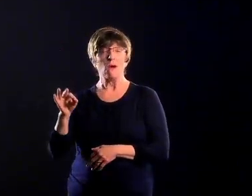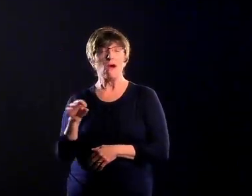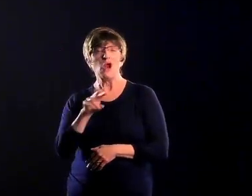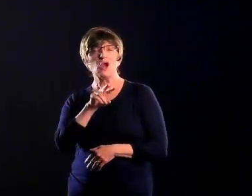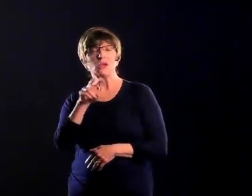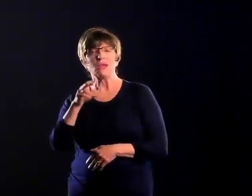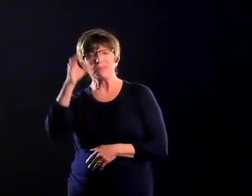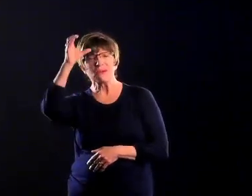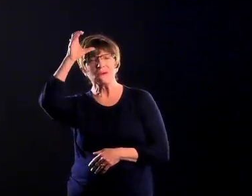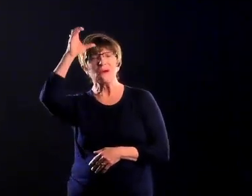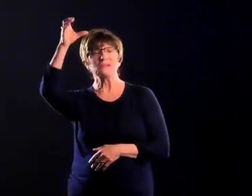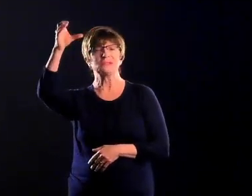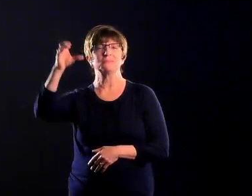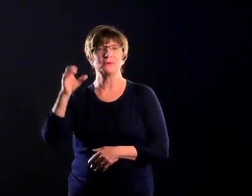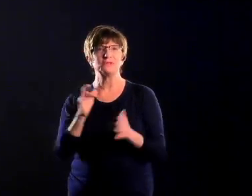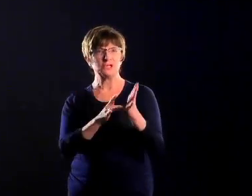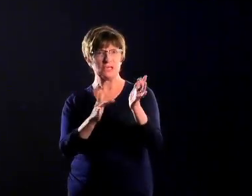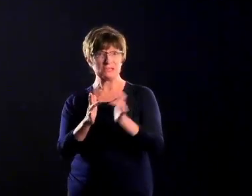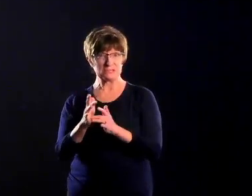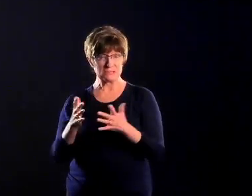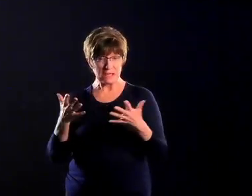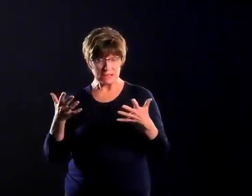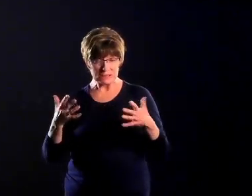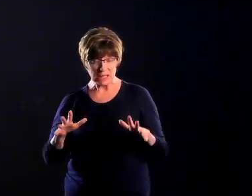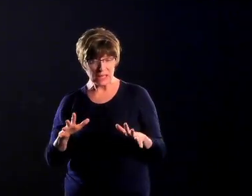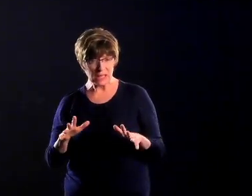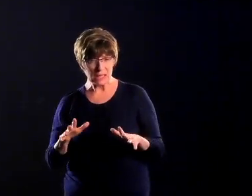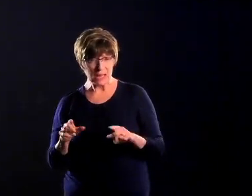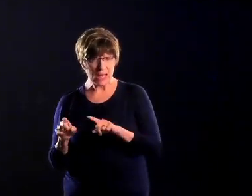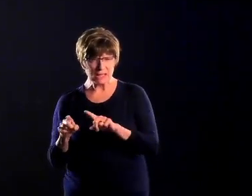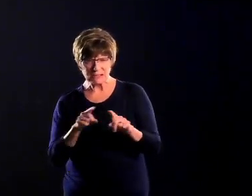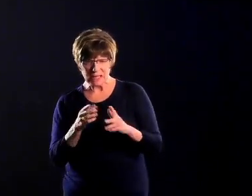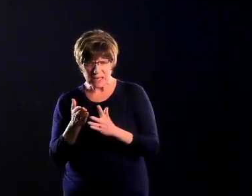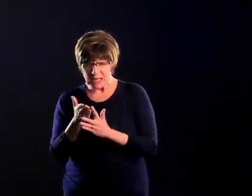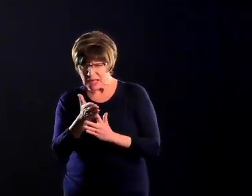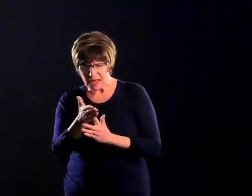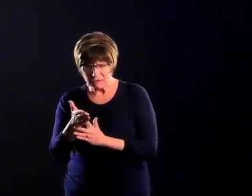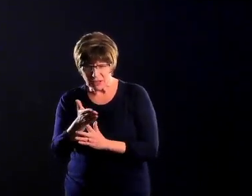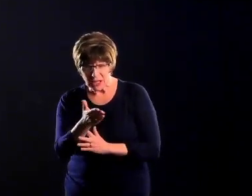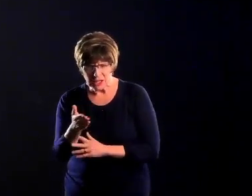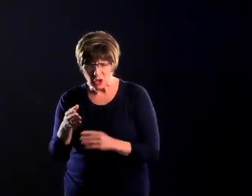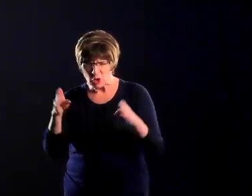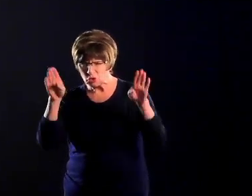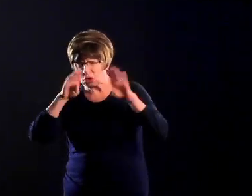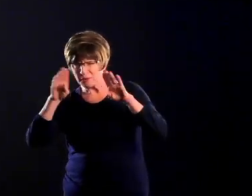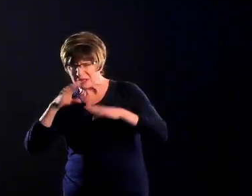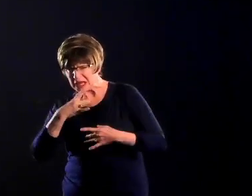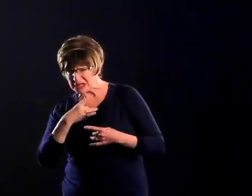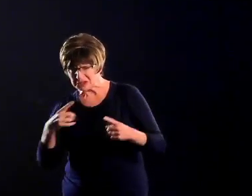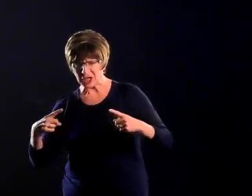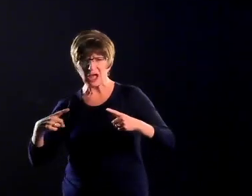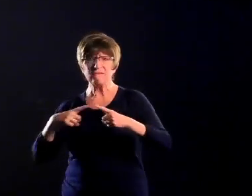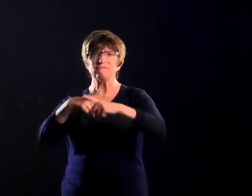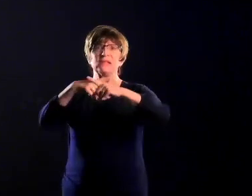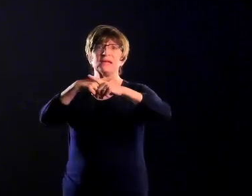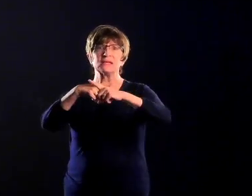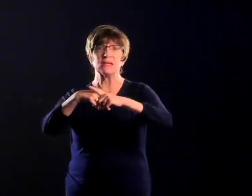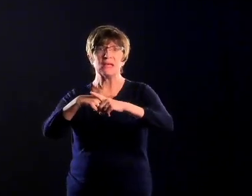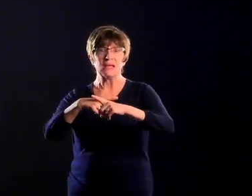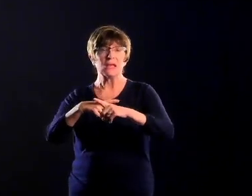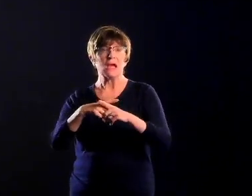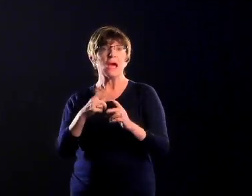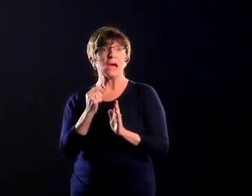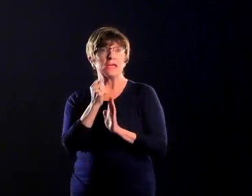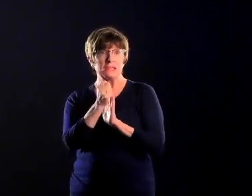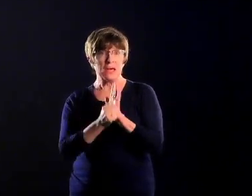Jesus has done as he navigated interesting, troublesome, conflicting times in his